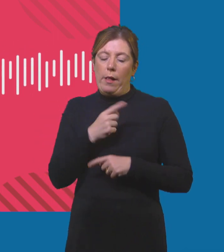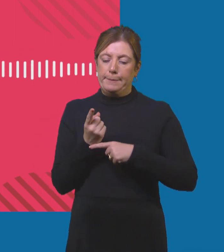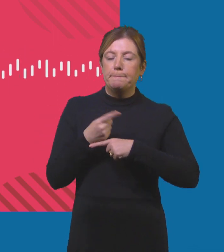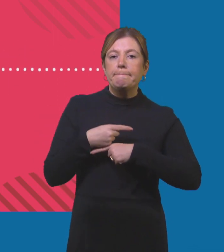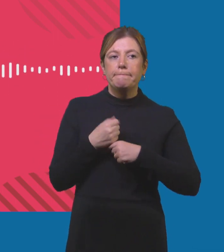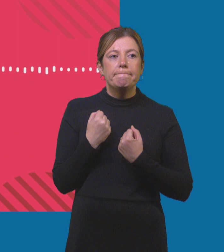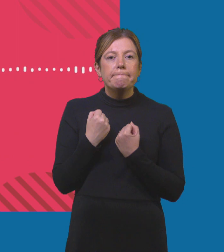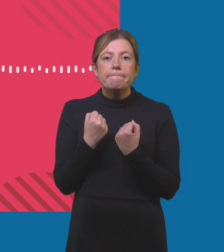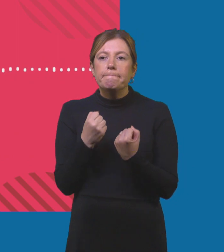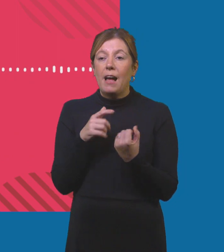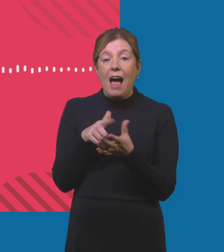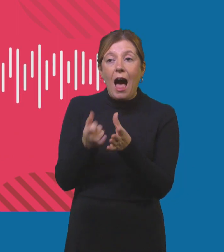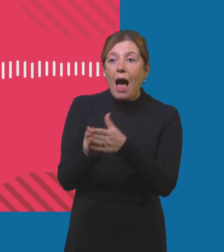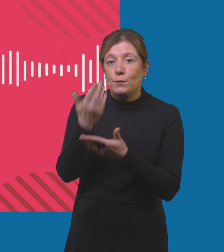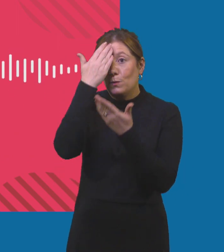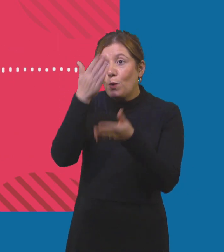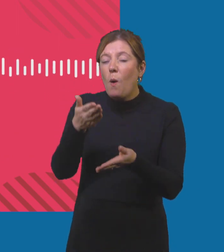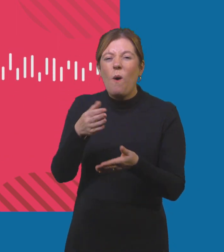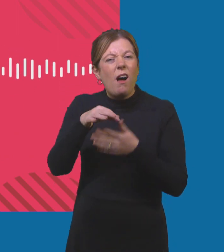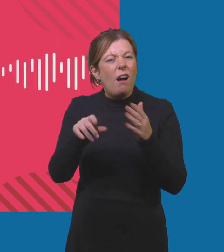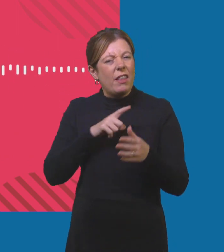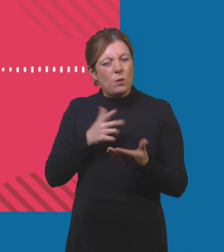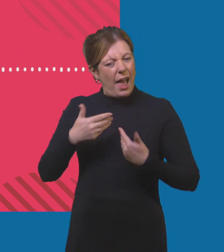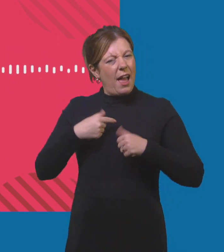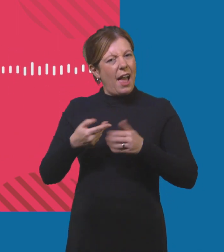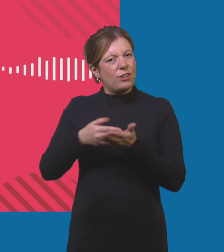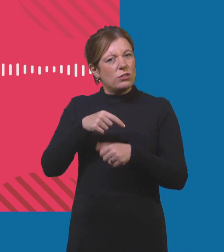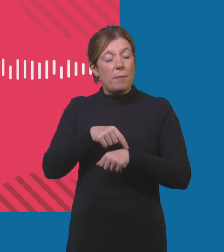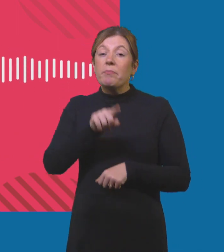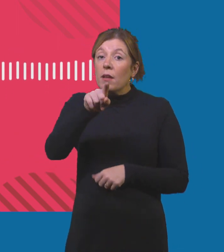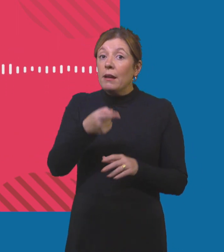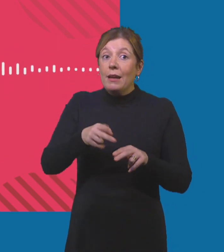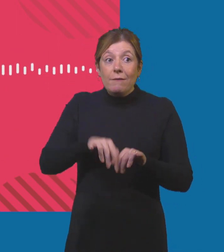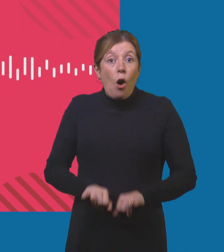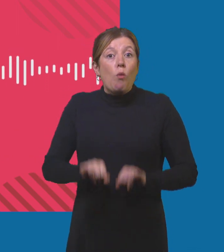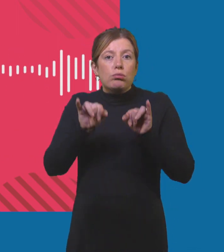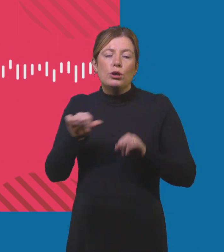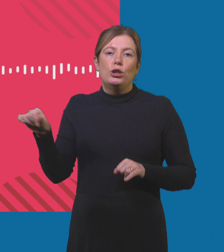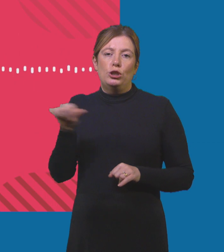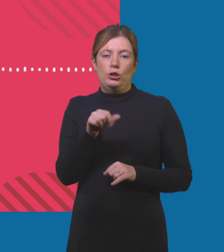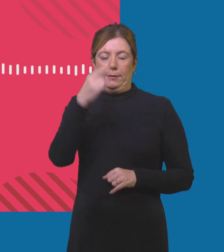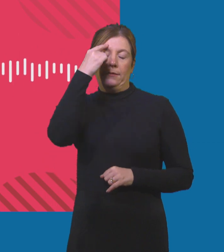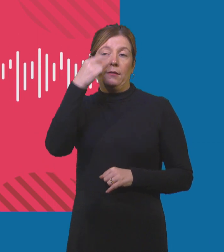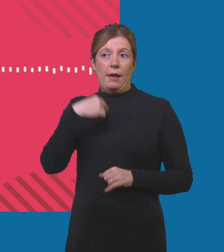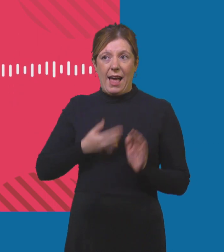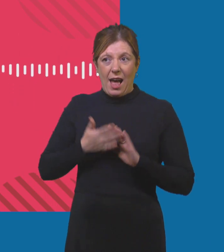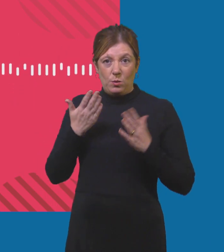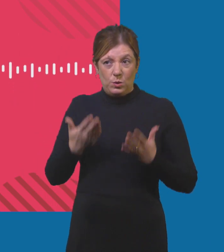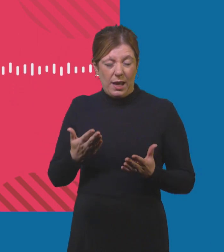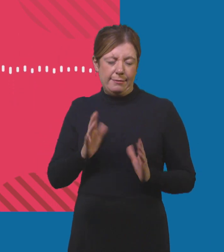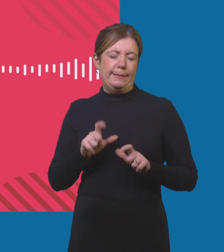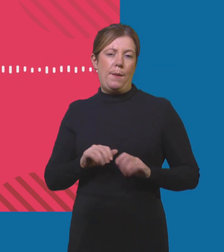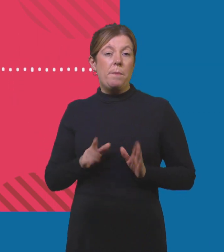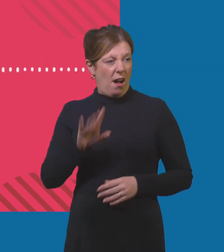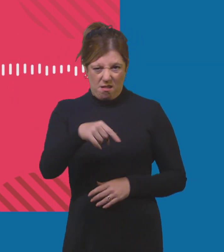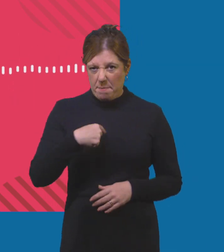to be accidents. Yeah. And also, if the conditions are that bad, just think, do you need to go out today, or is it better to go another day? I'm happy to stay at home